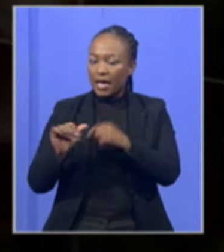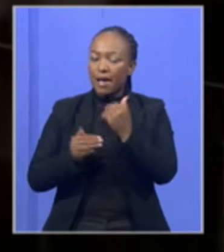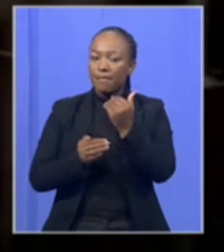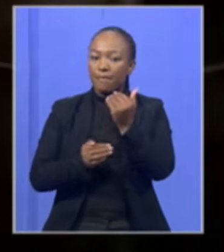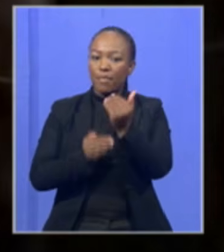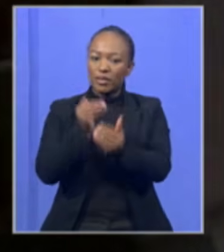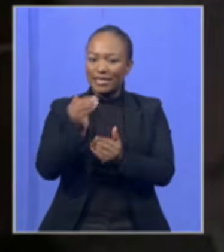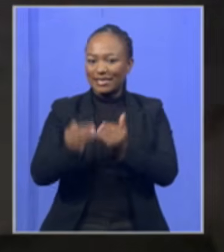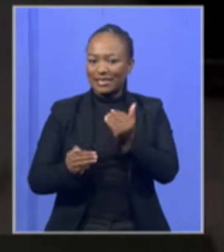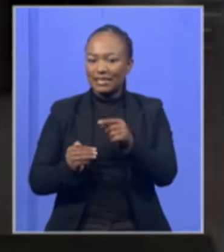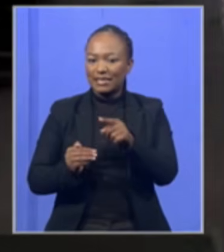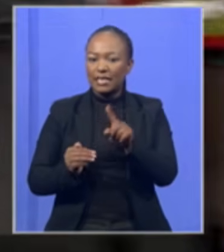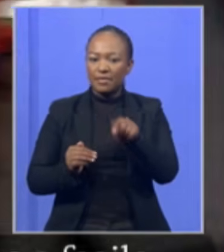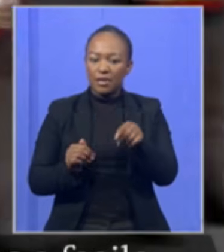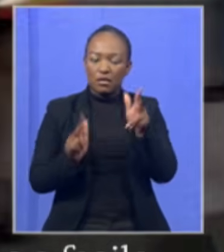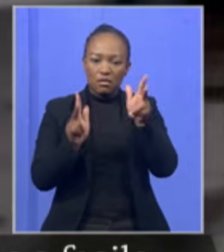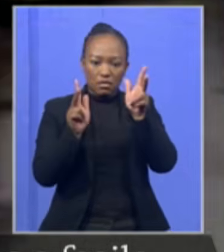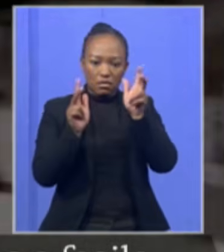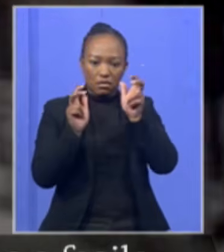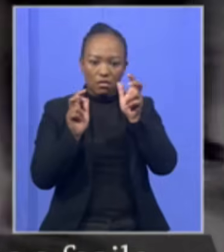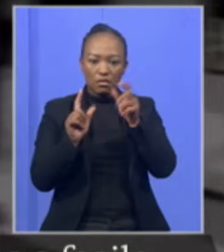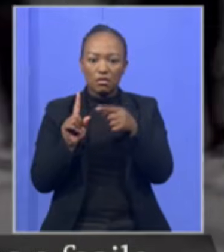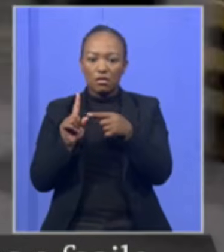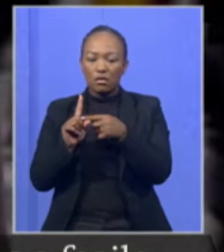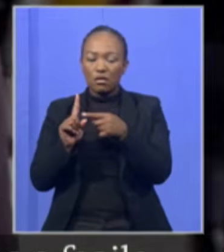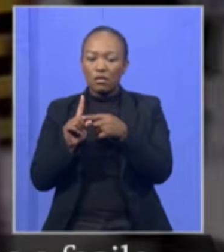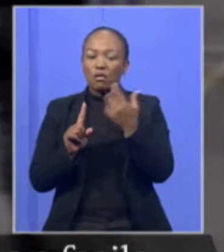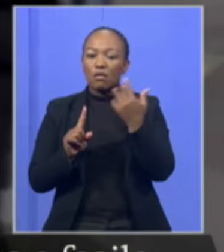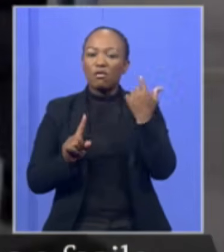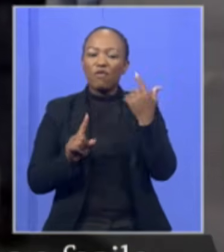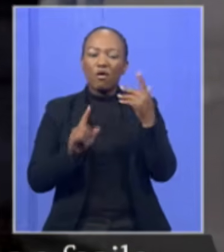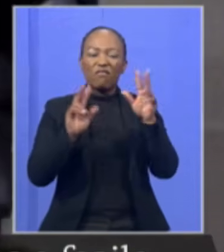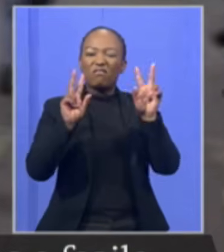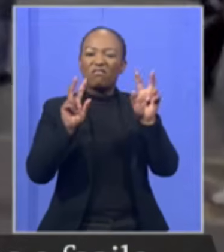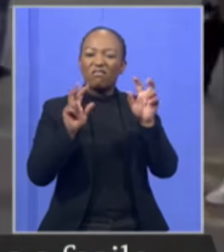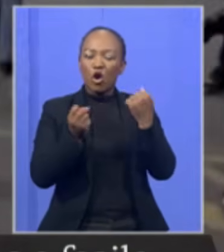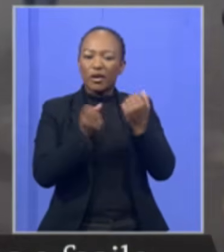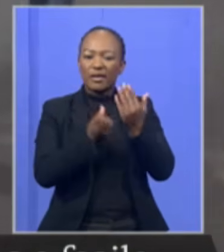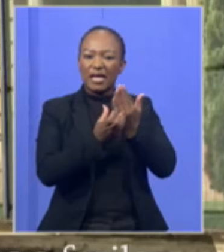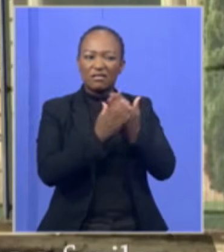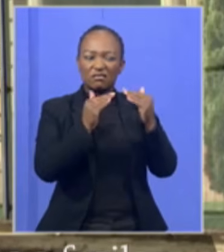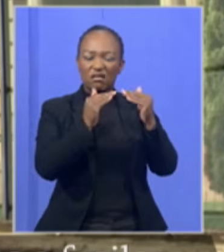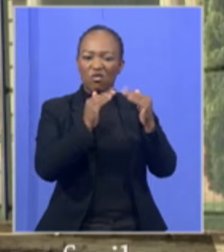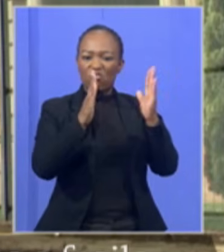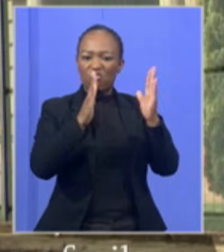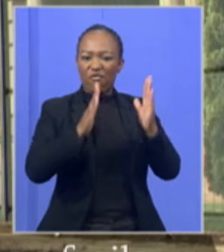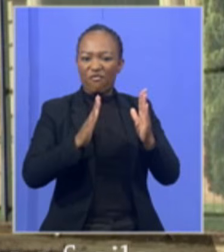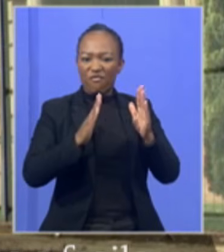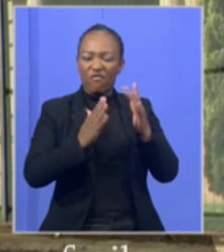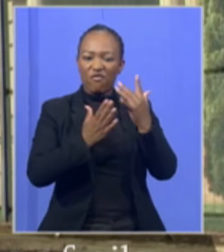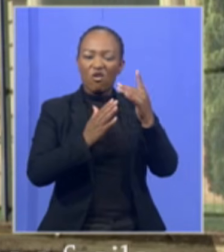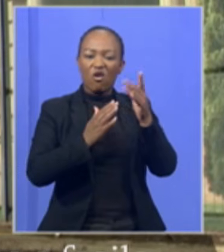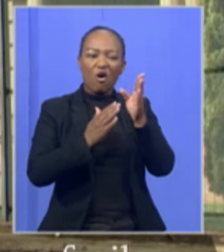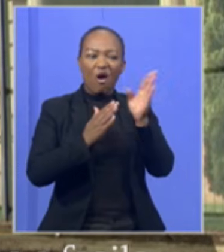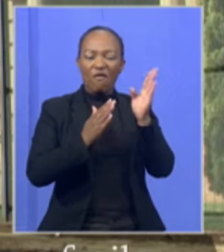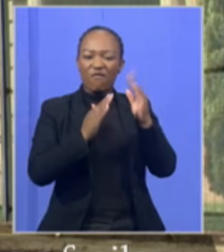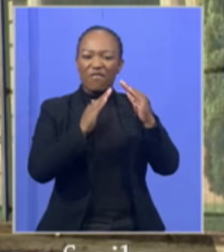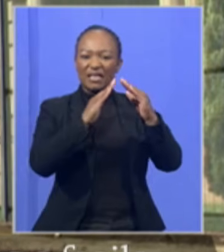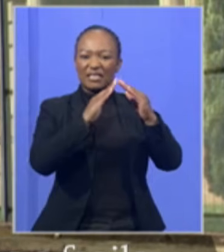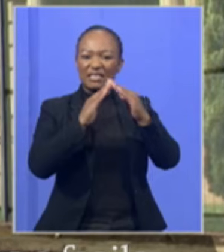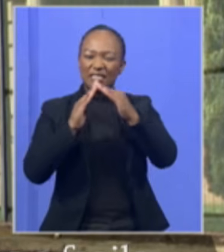mamelwa nyewe ka hara nyewe ya go tloswa ha marulelo a asbestos. Tšholota ya latilweng America ngwaholwa ka kgwedi